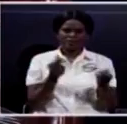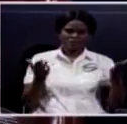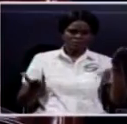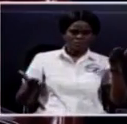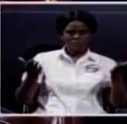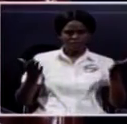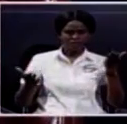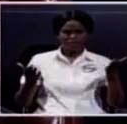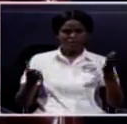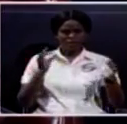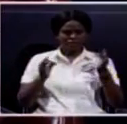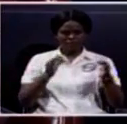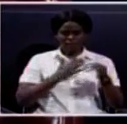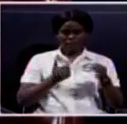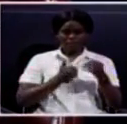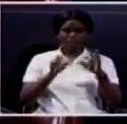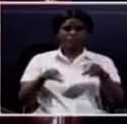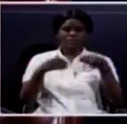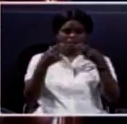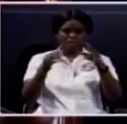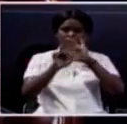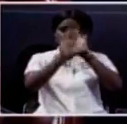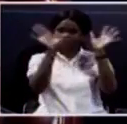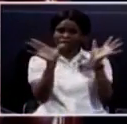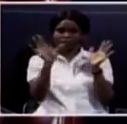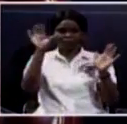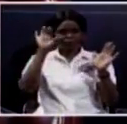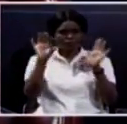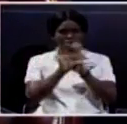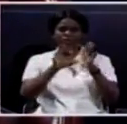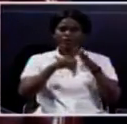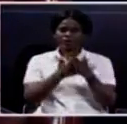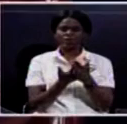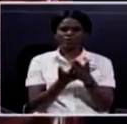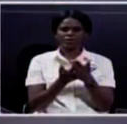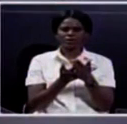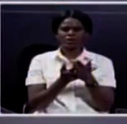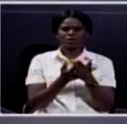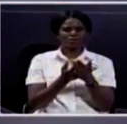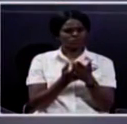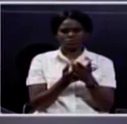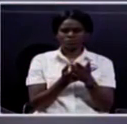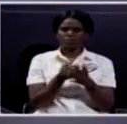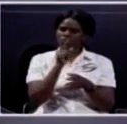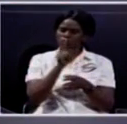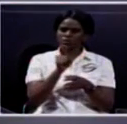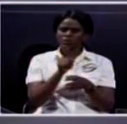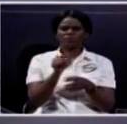If I can give you the picture, Zulu, you wouldn't like it. Would you imagine that here